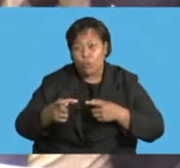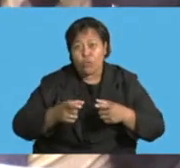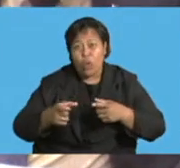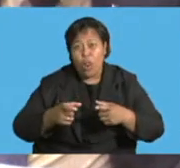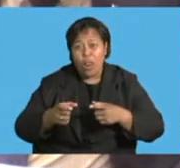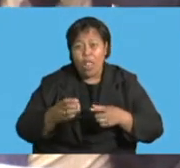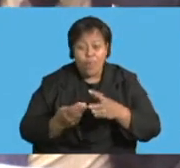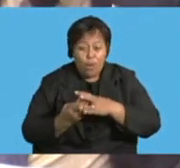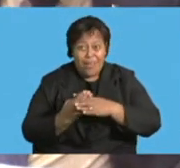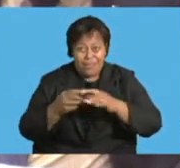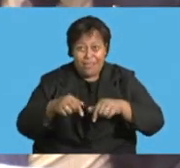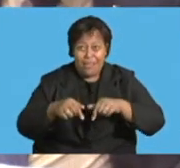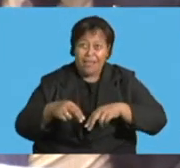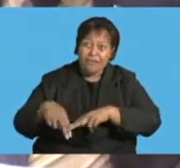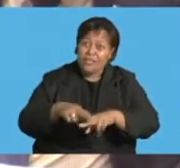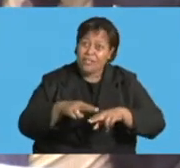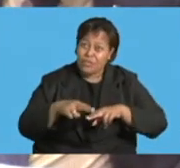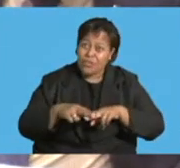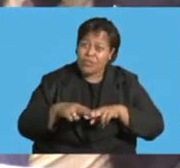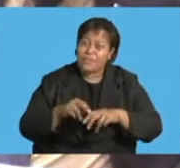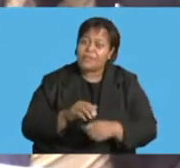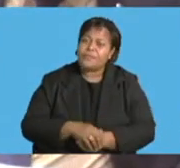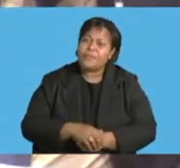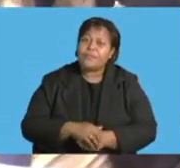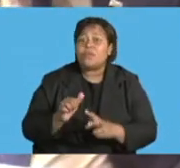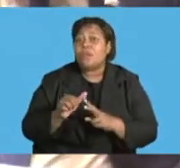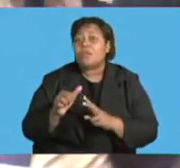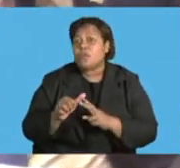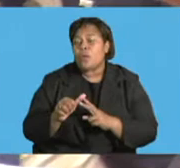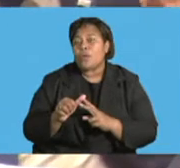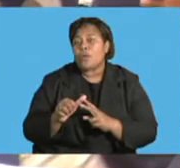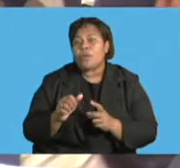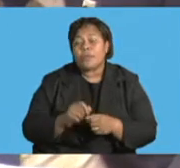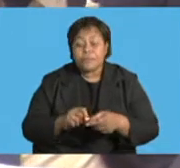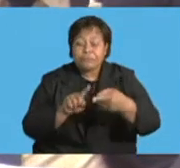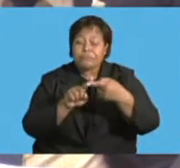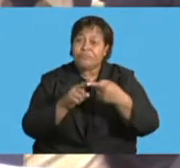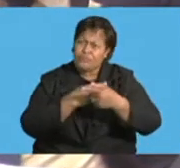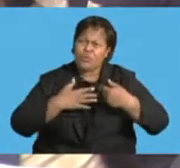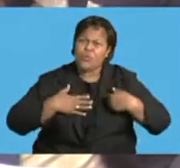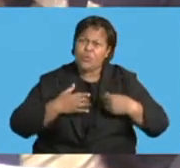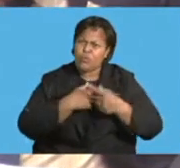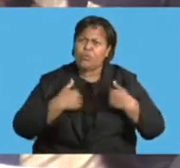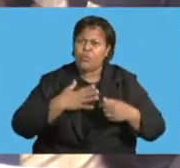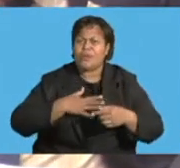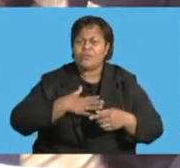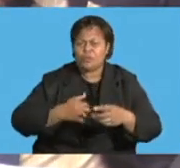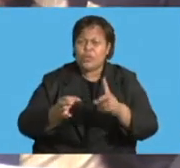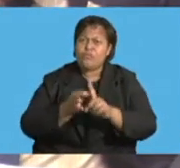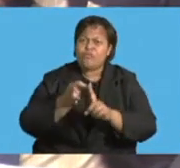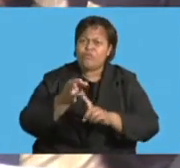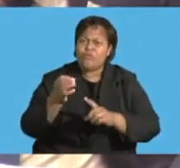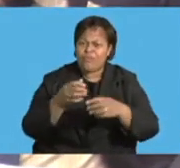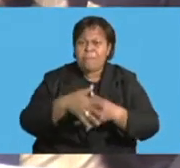morbidity. And a few things that have happened, Honourable Speaker, is number one is improving the public health campaigns.